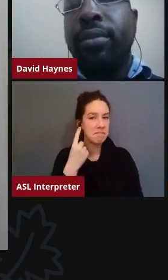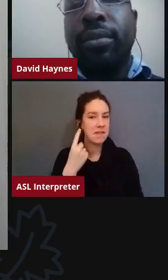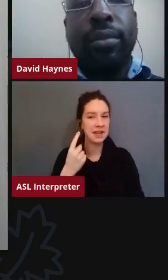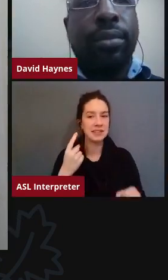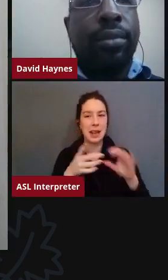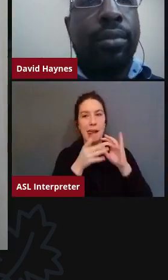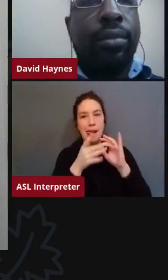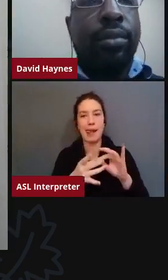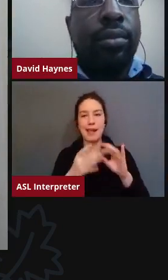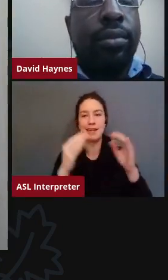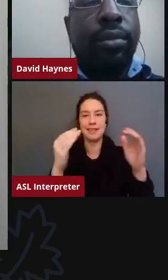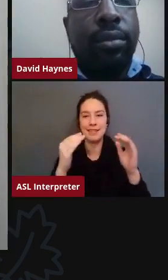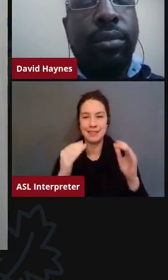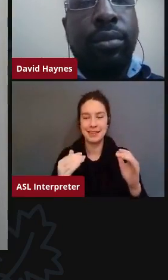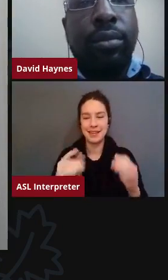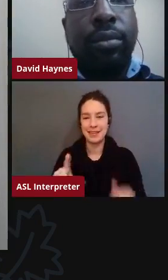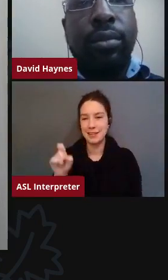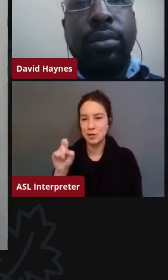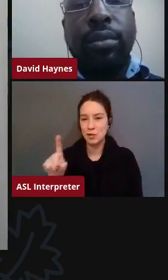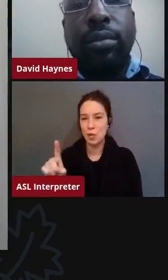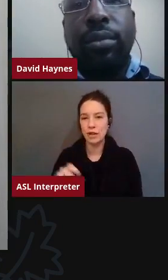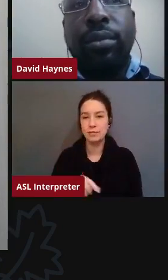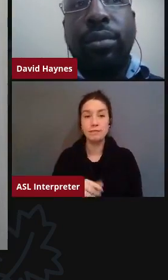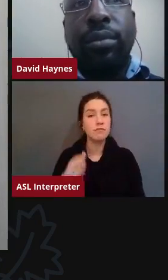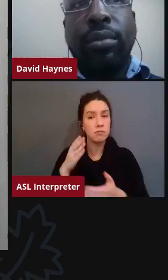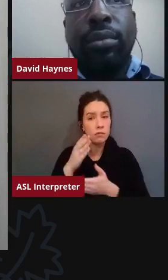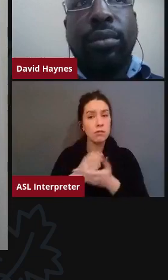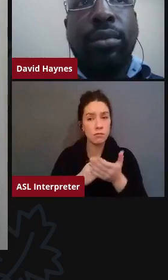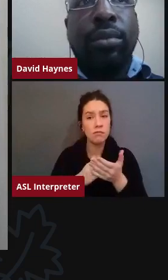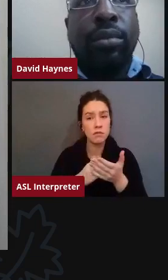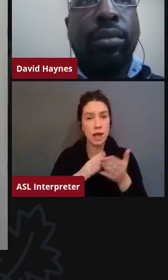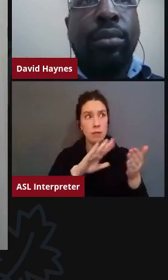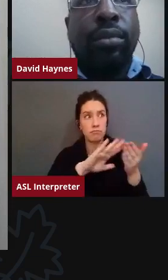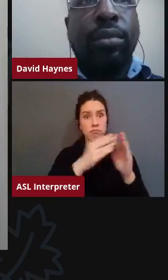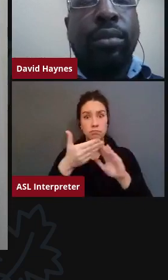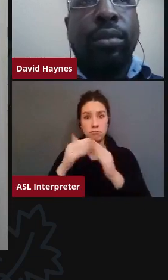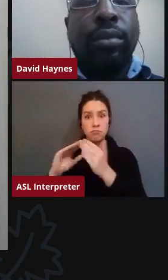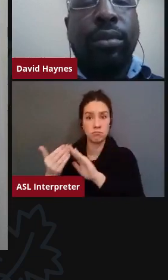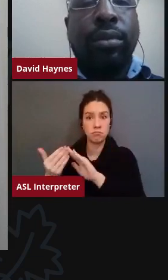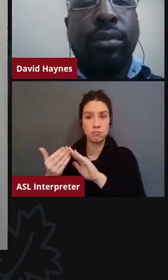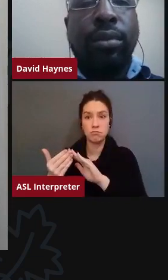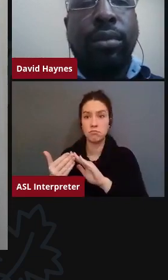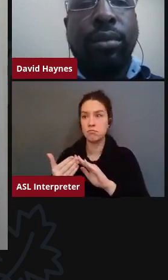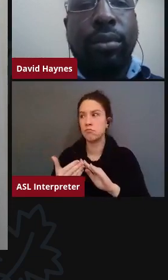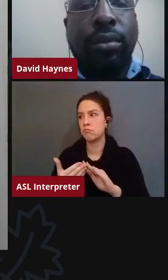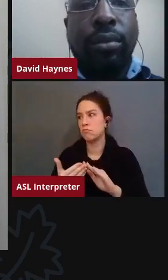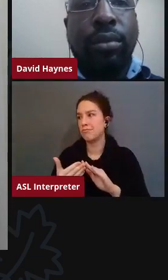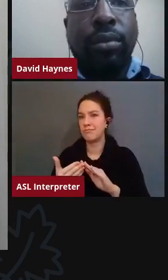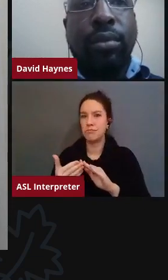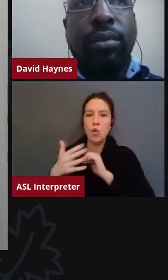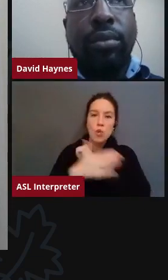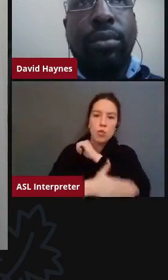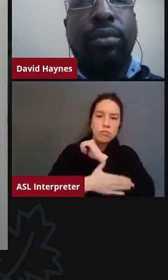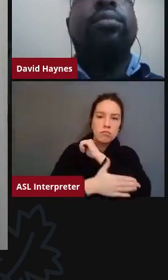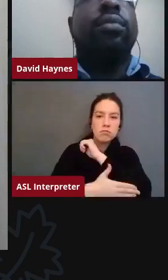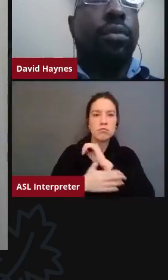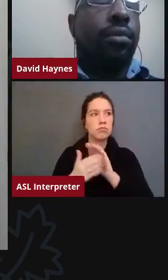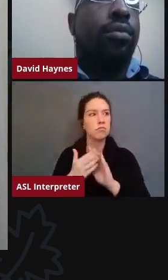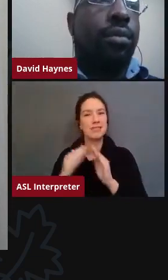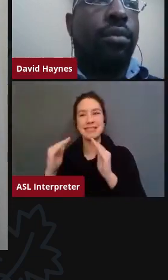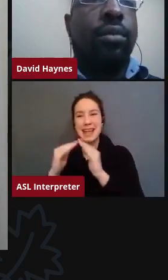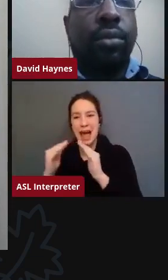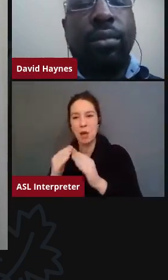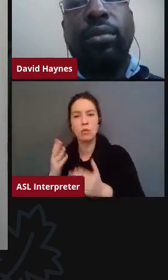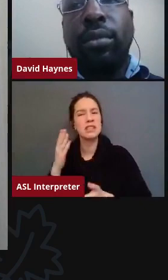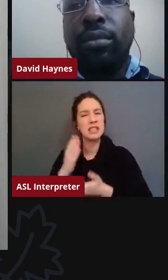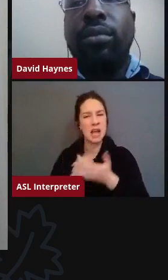to the next question. We know that some neighborhoods, cities and towns, and some rural areas are much poorer than others,